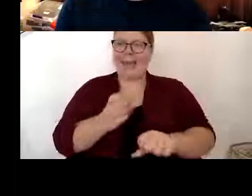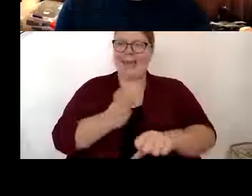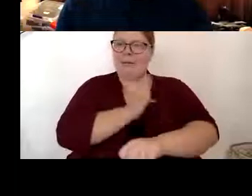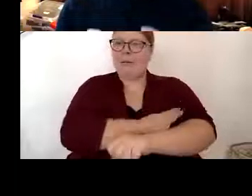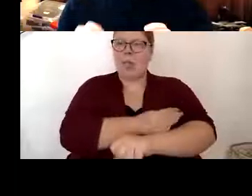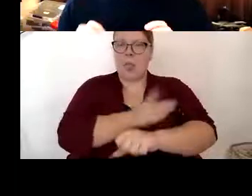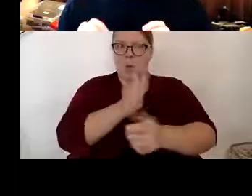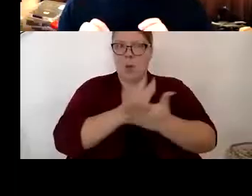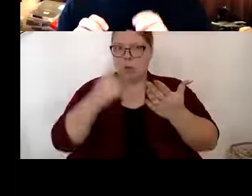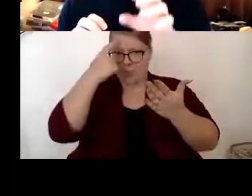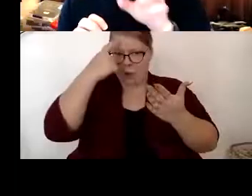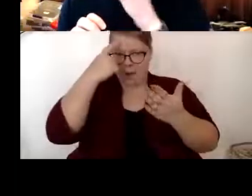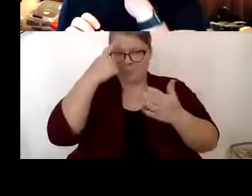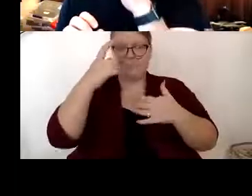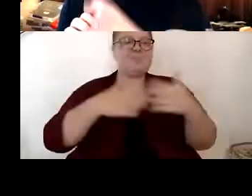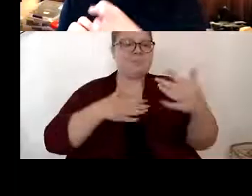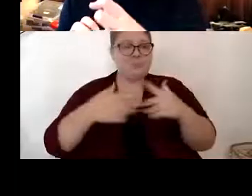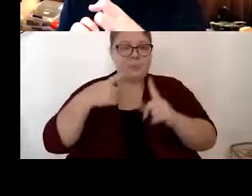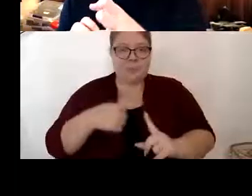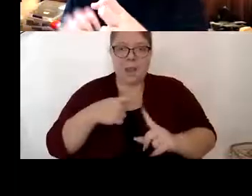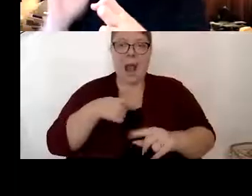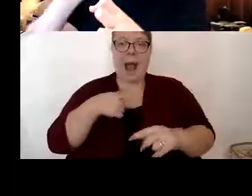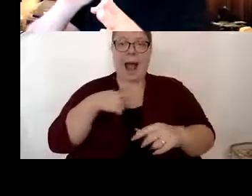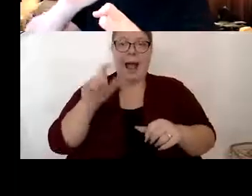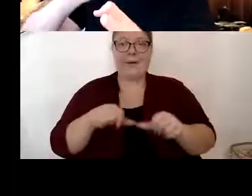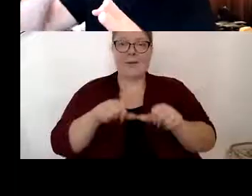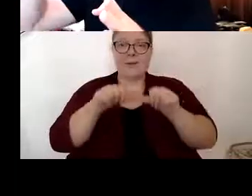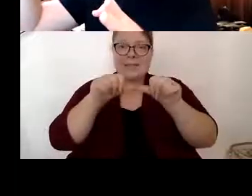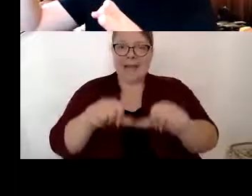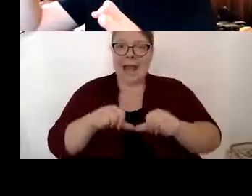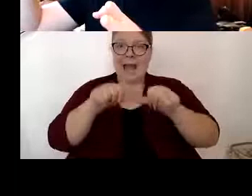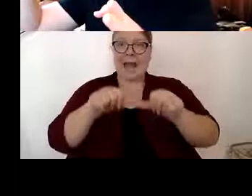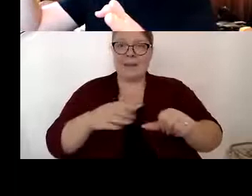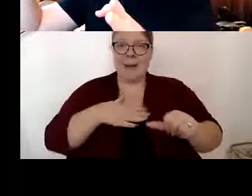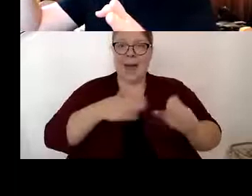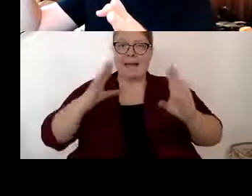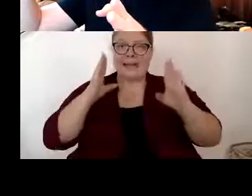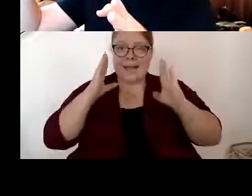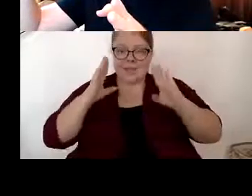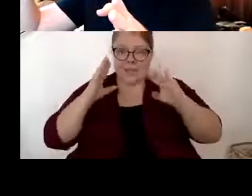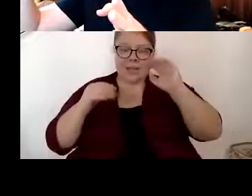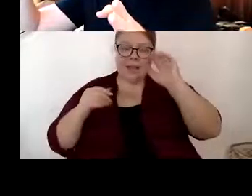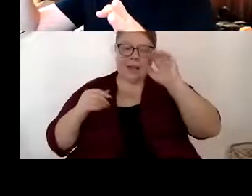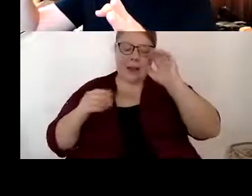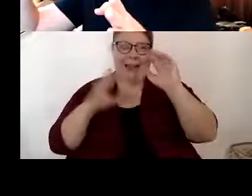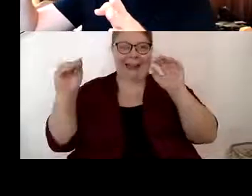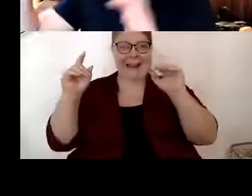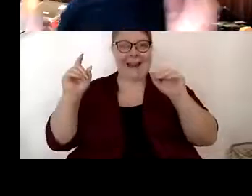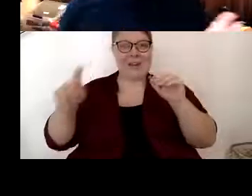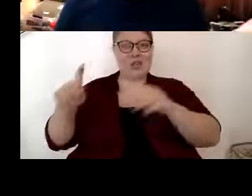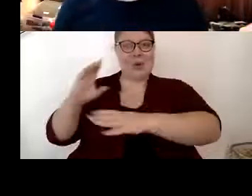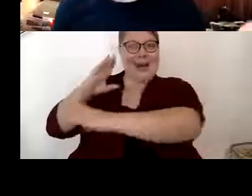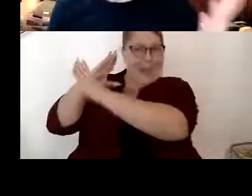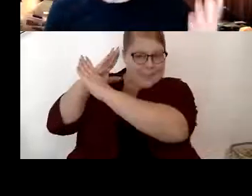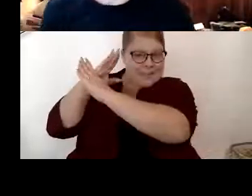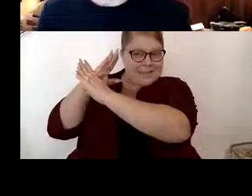as well. But the idea here is I've got to sustain my attention and I've got to inhibit my attention, right? And